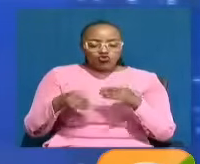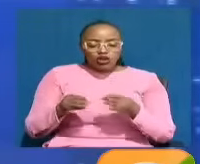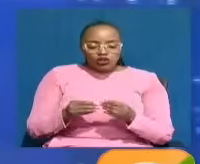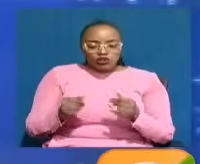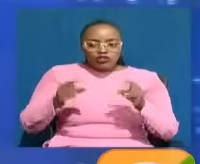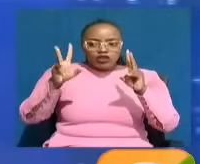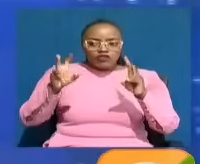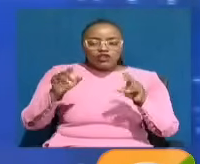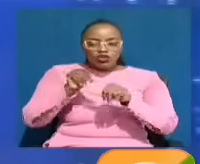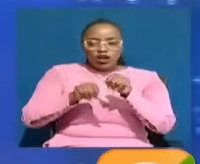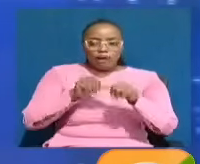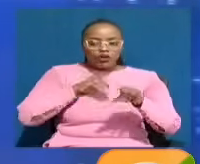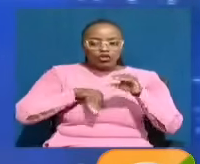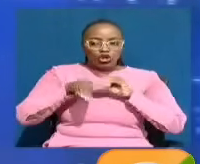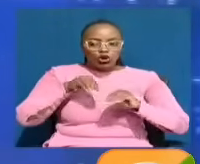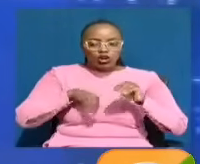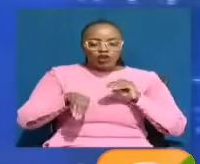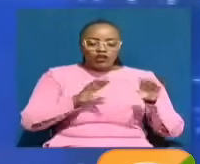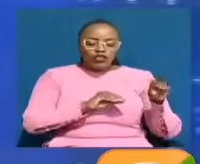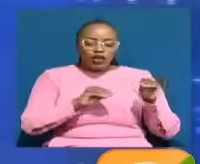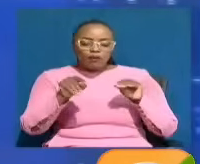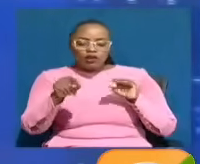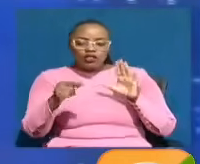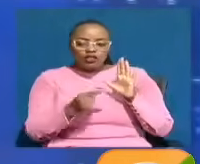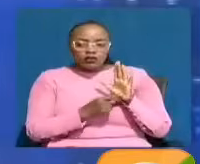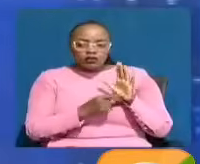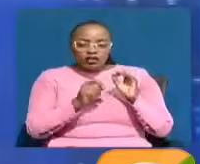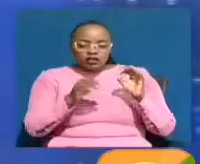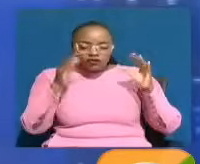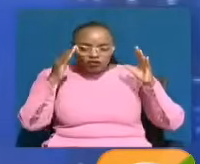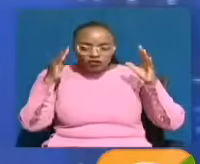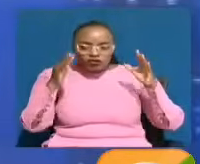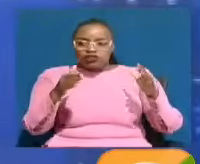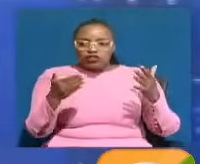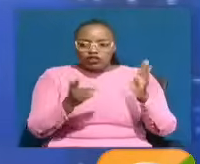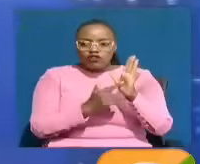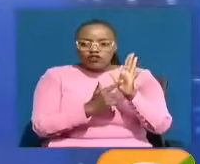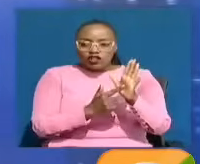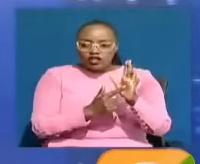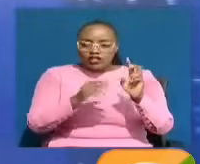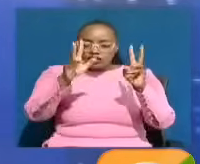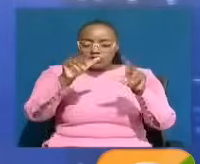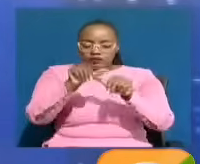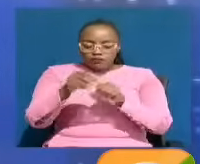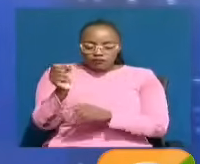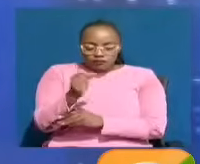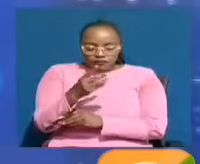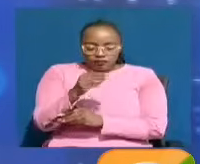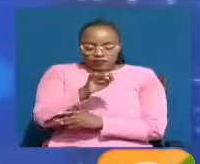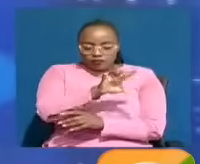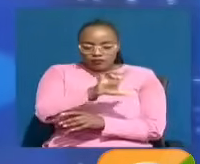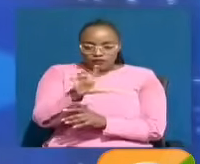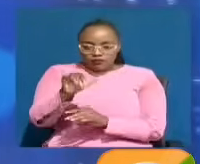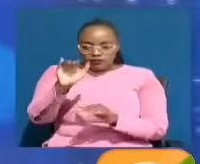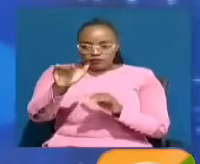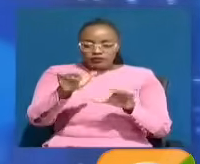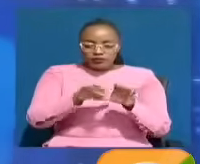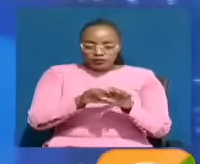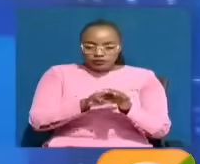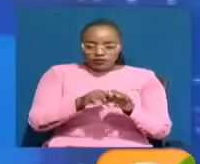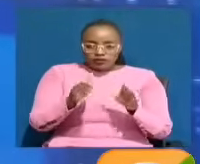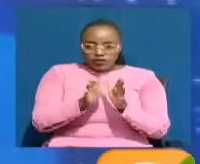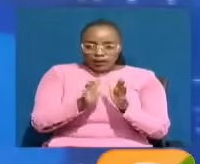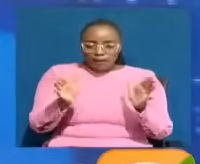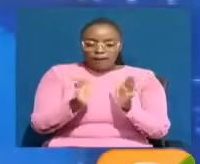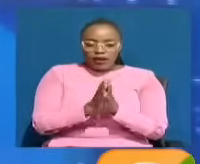issue of corruption, and we've moved to this point. If we're looking, for example, at the issue of the wage bill, we're going to ask the members of the public, what do you feel